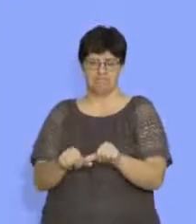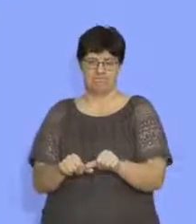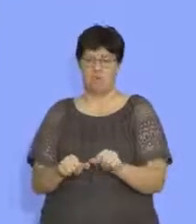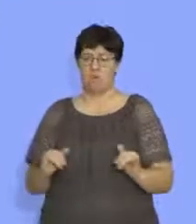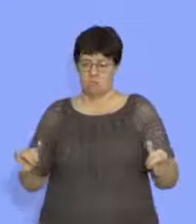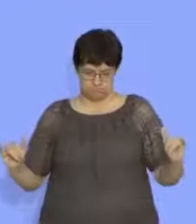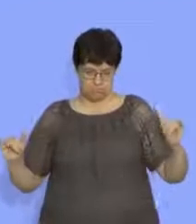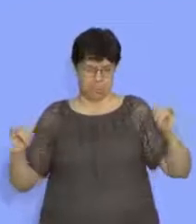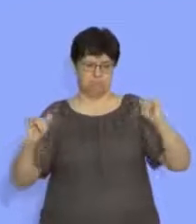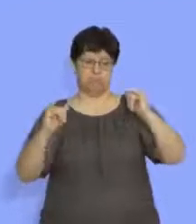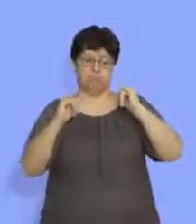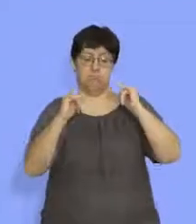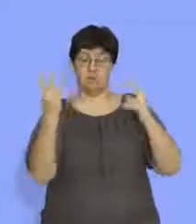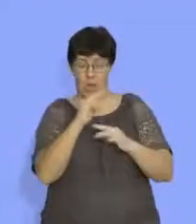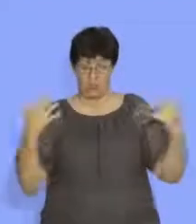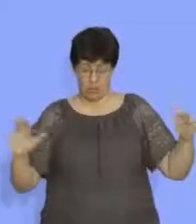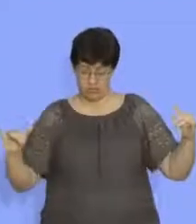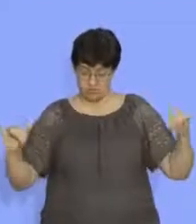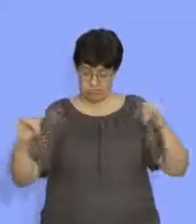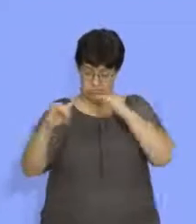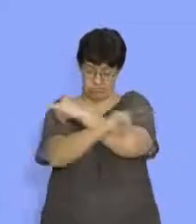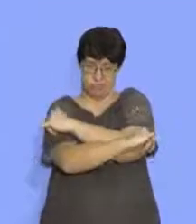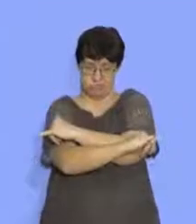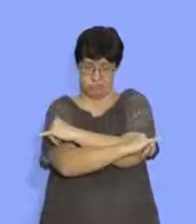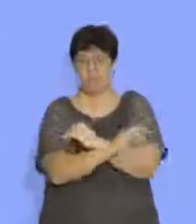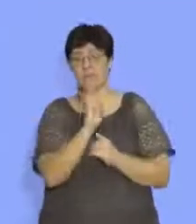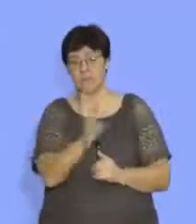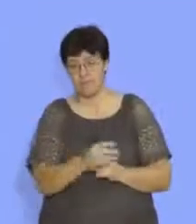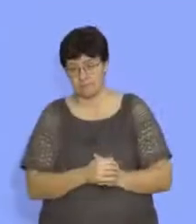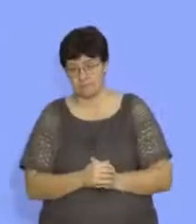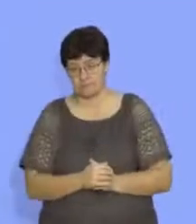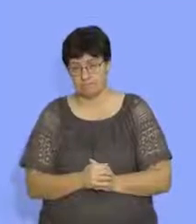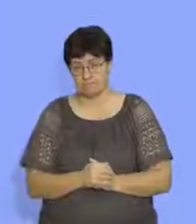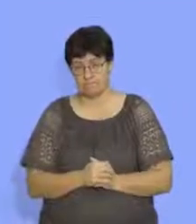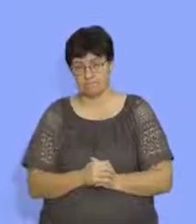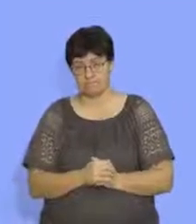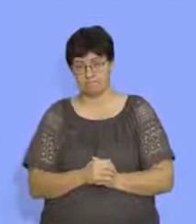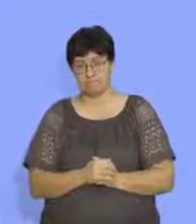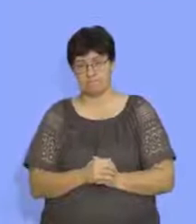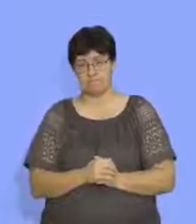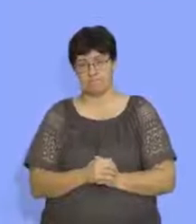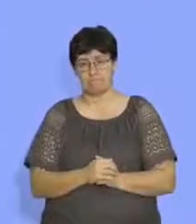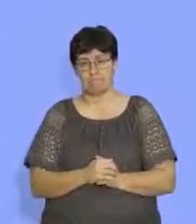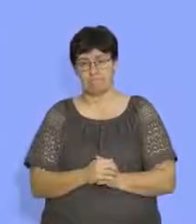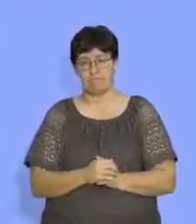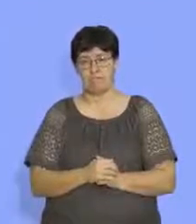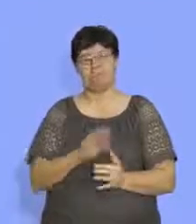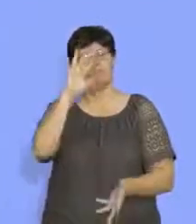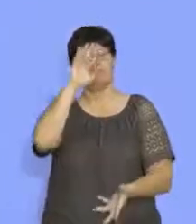takes for both of them to actually pass each other, right, at a certain